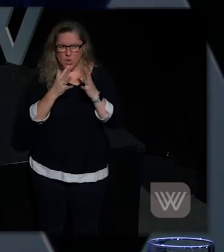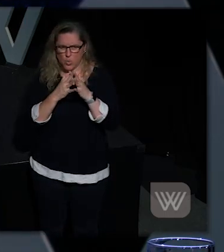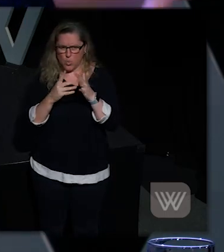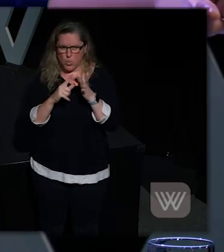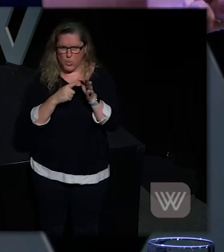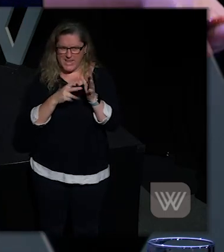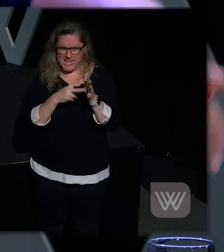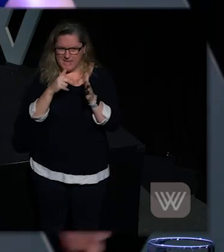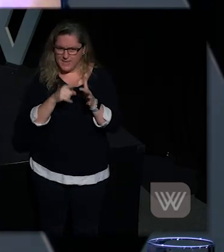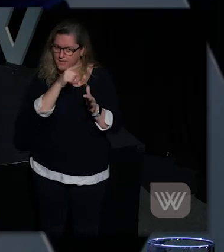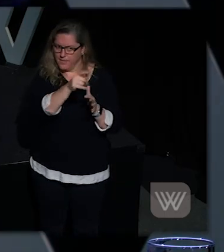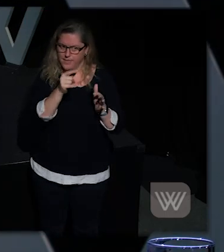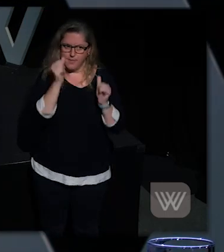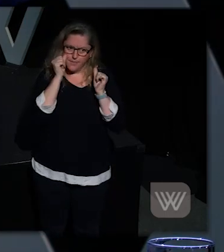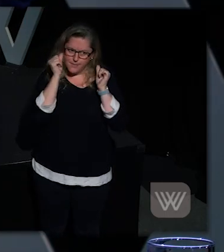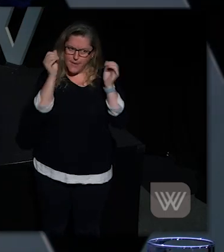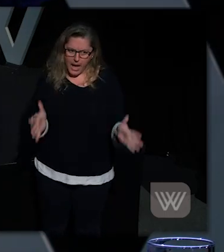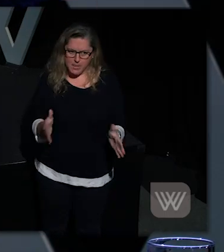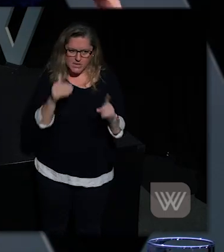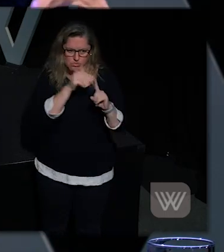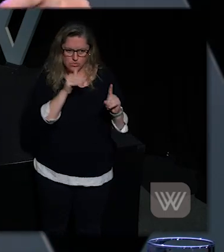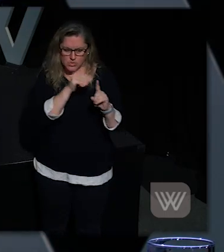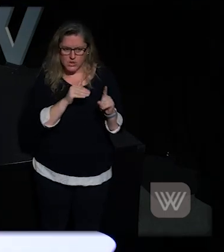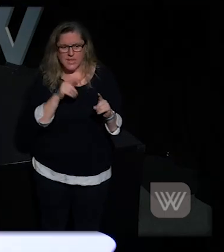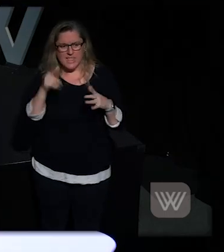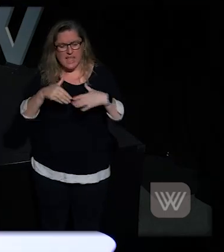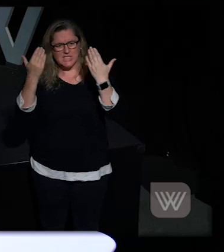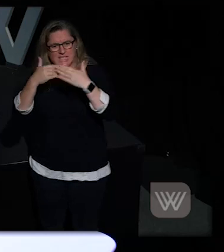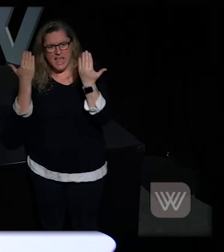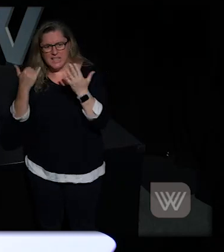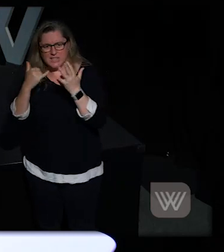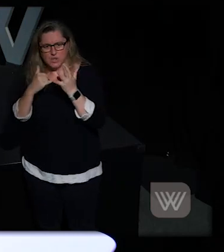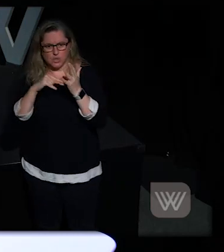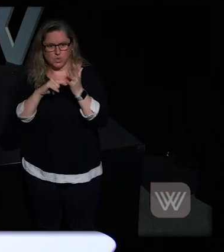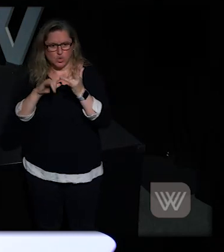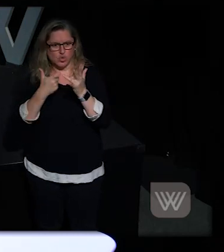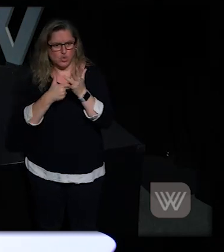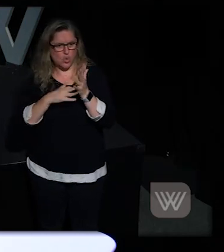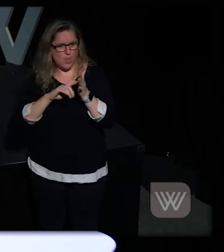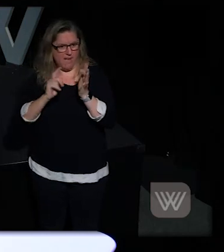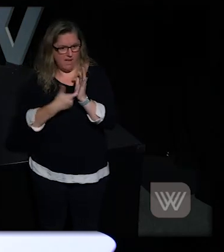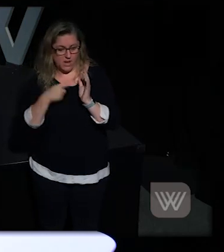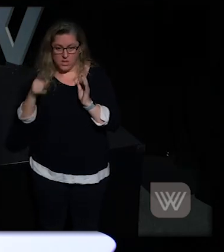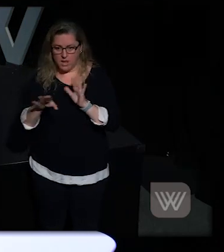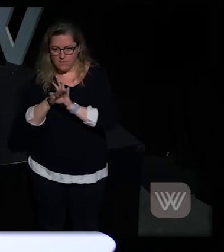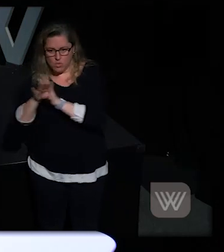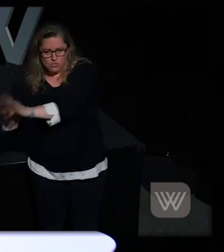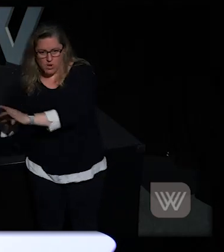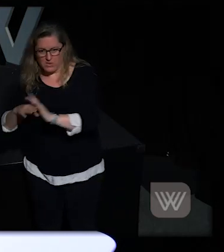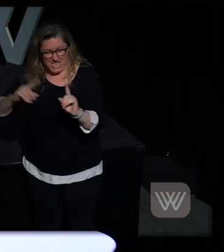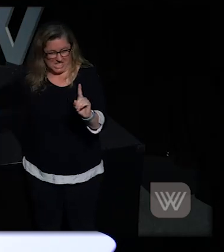is the world's most notorious troll and he is connected to the Daily Stormer and they have a troll army. So this is a really right-wing website and they hunt